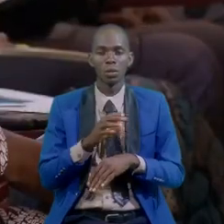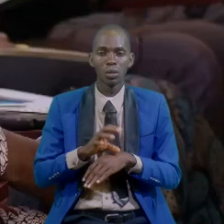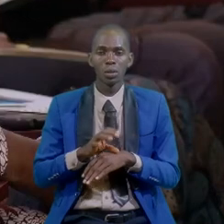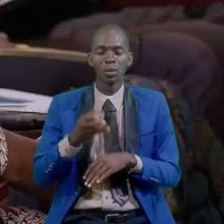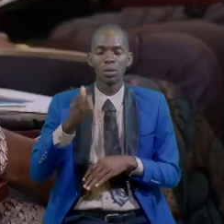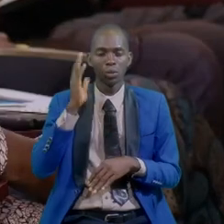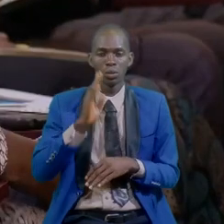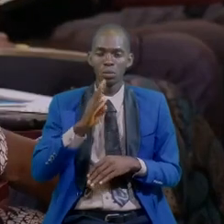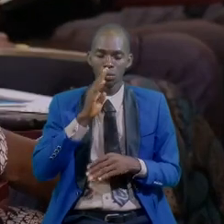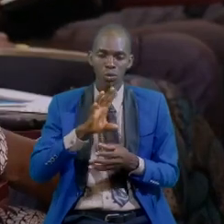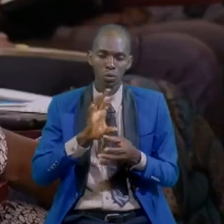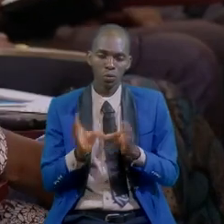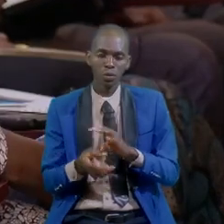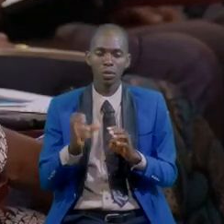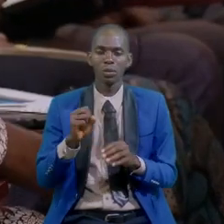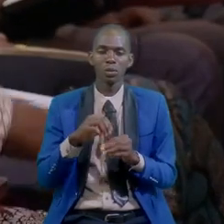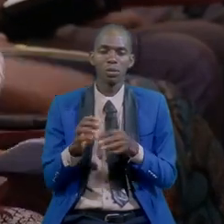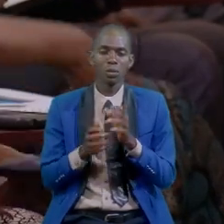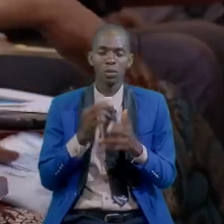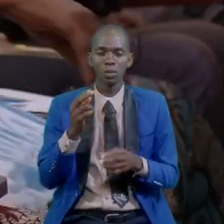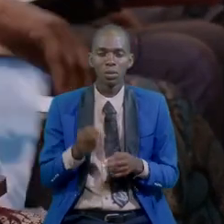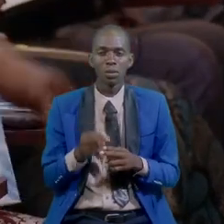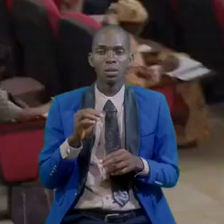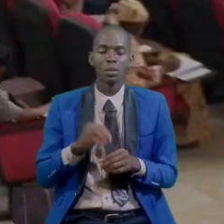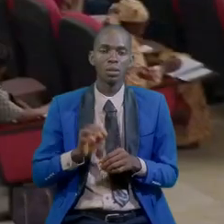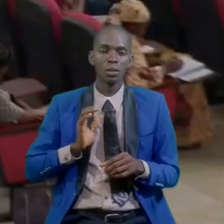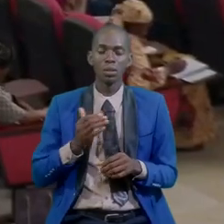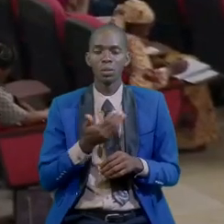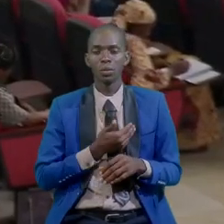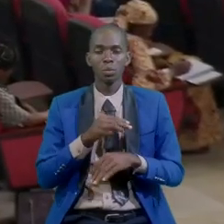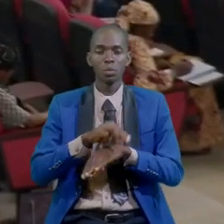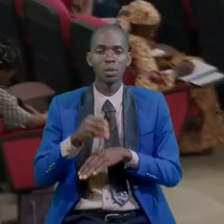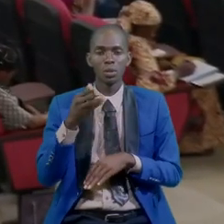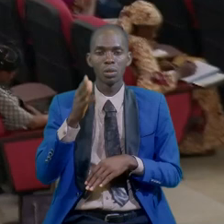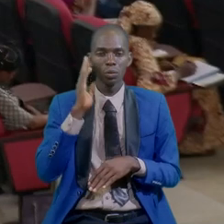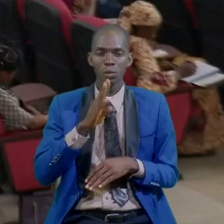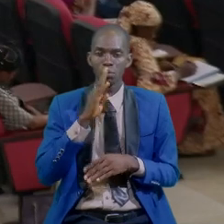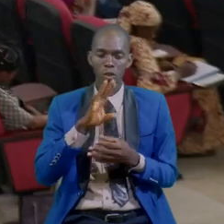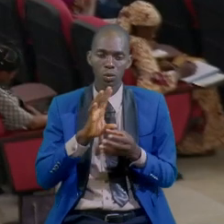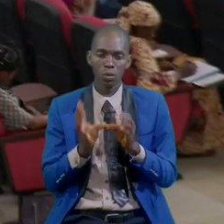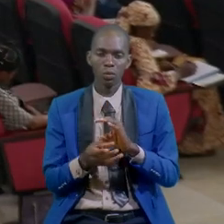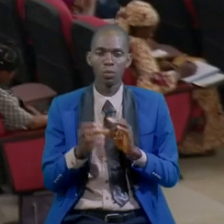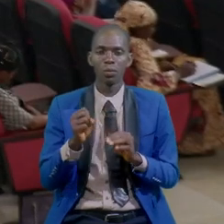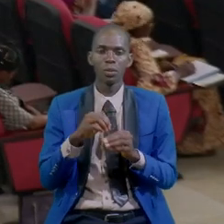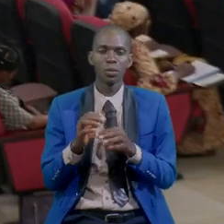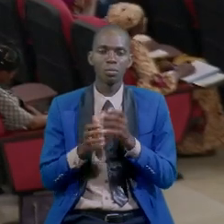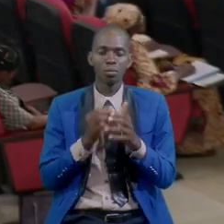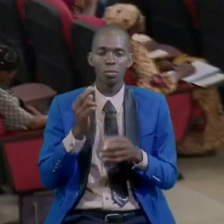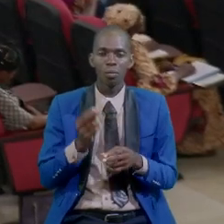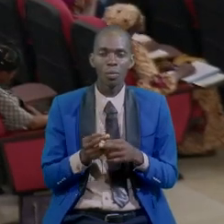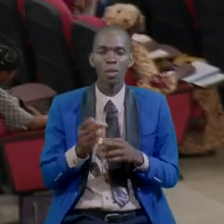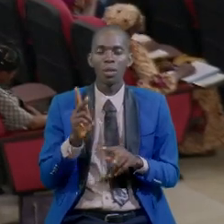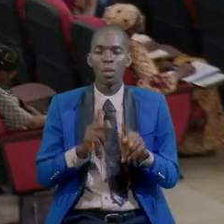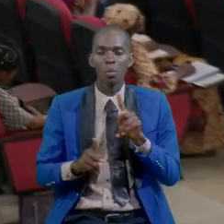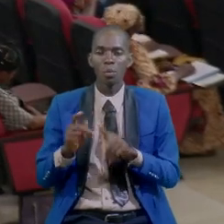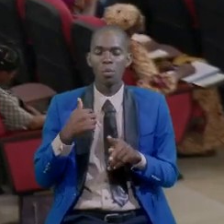conversions. In our ministries, there'll be conversions. In our profession, the people will contact, the people